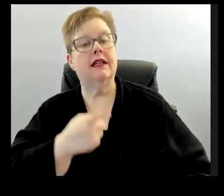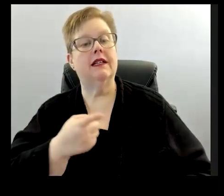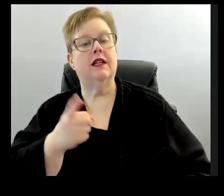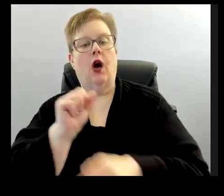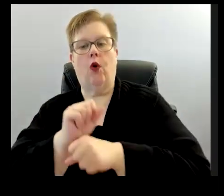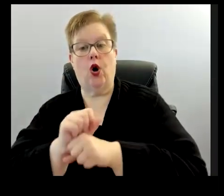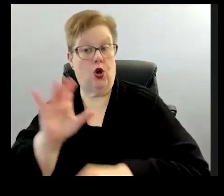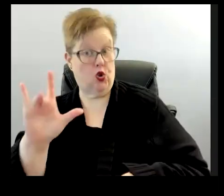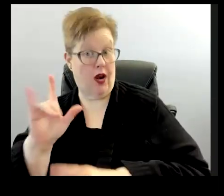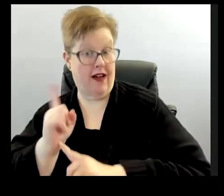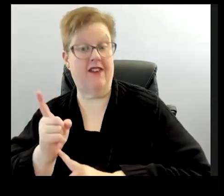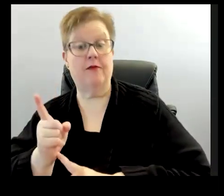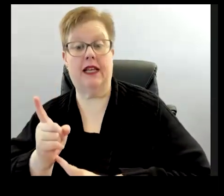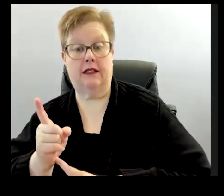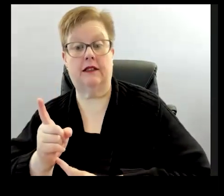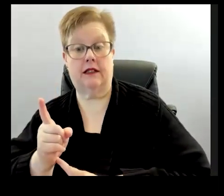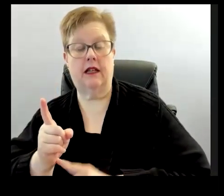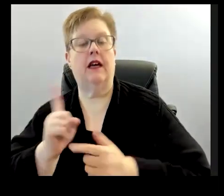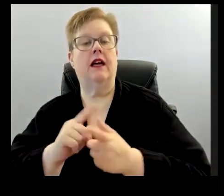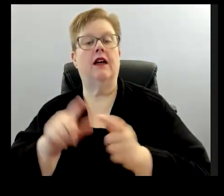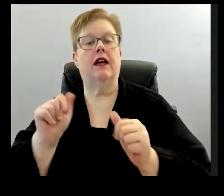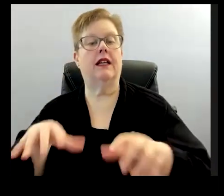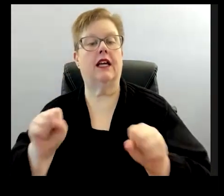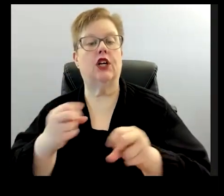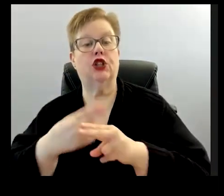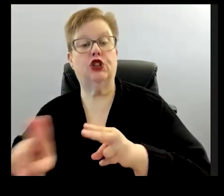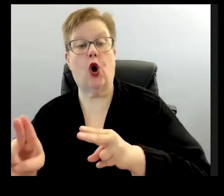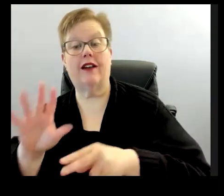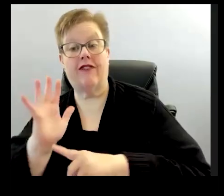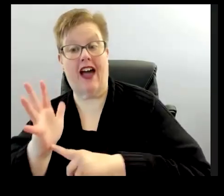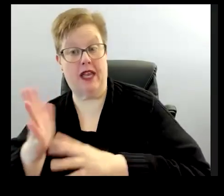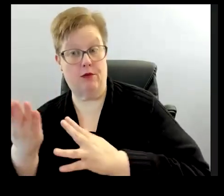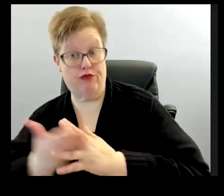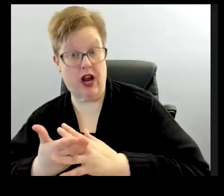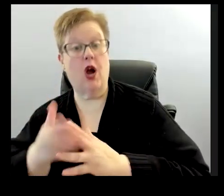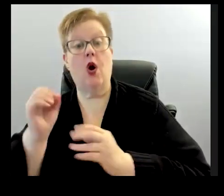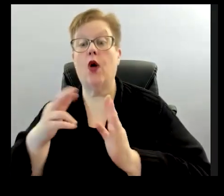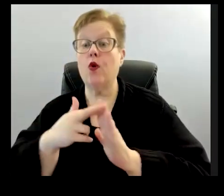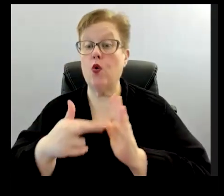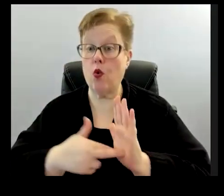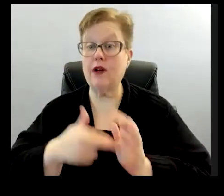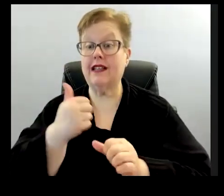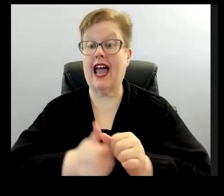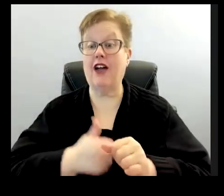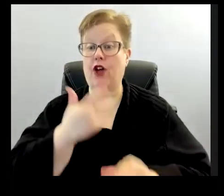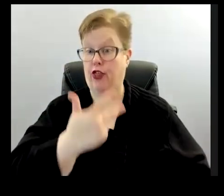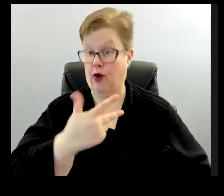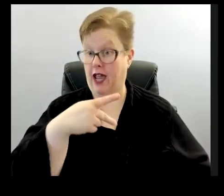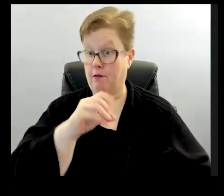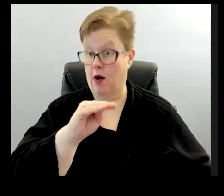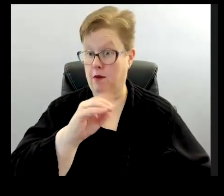for 25 minutes. And then you can take either a short break for 5, or the rule is every 3